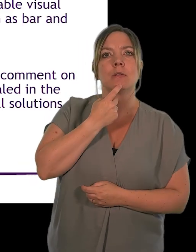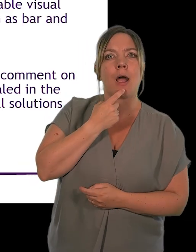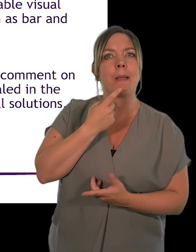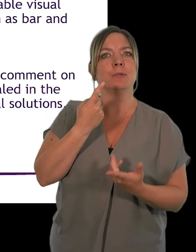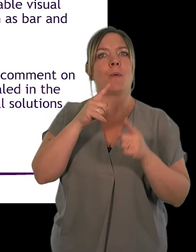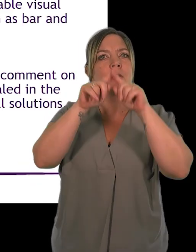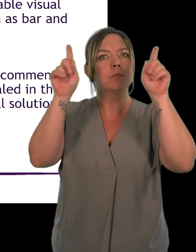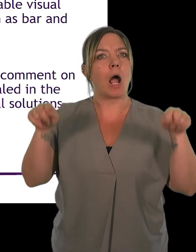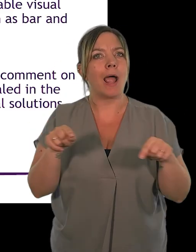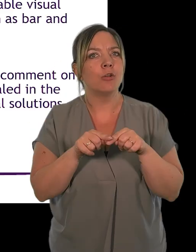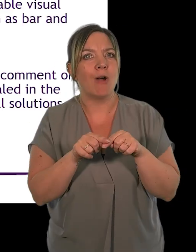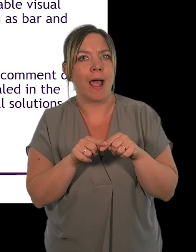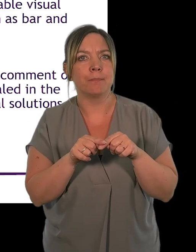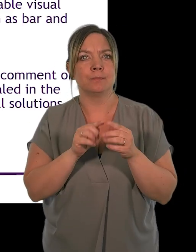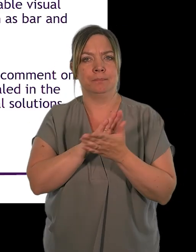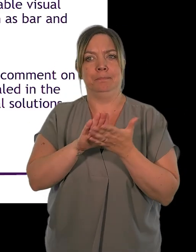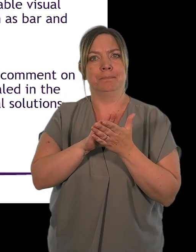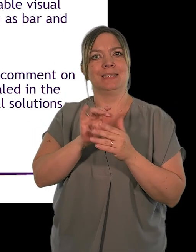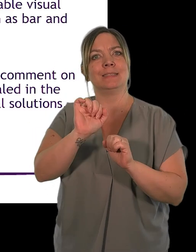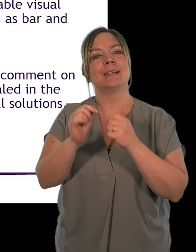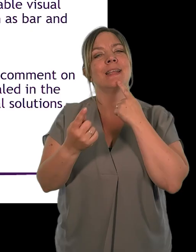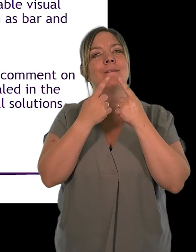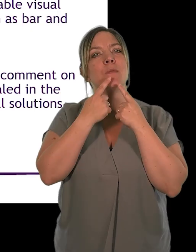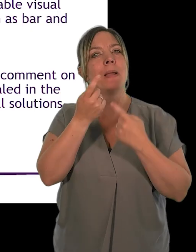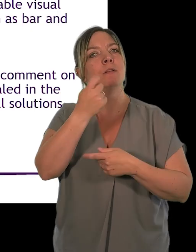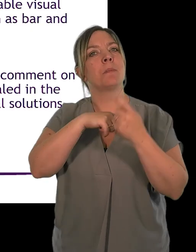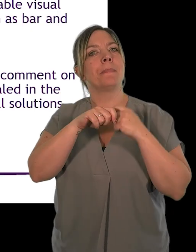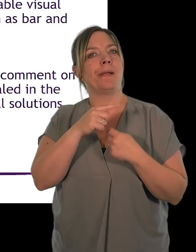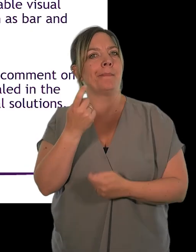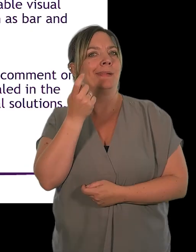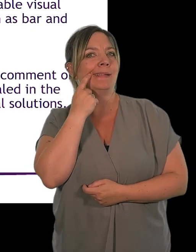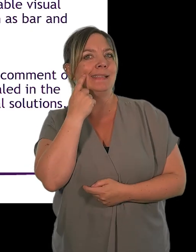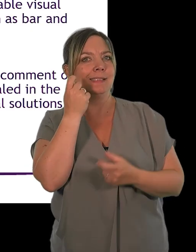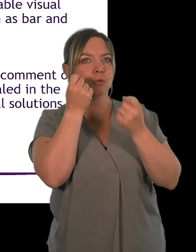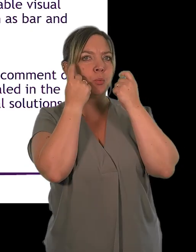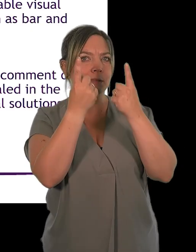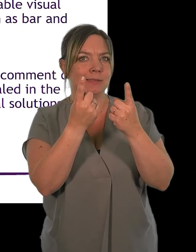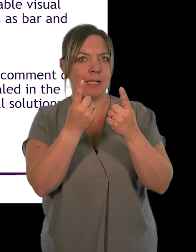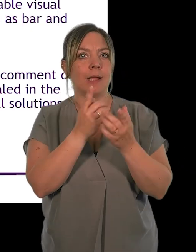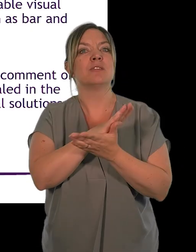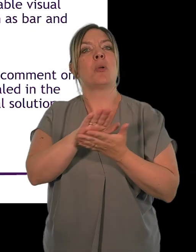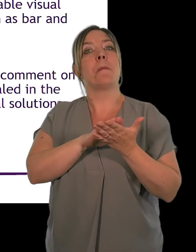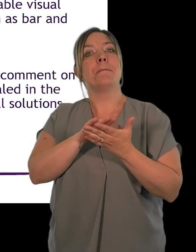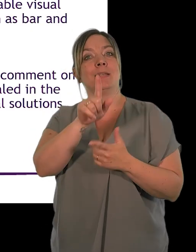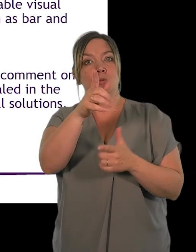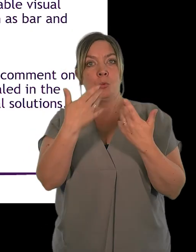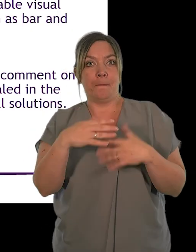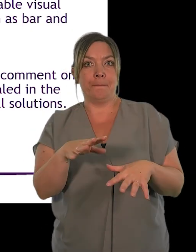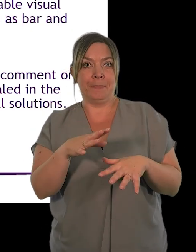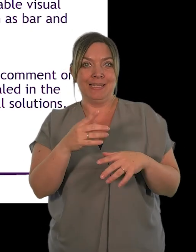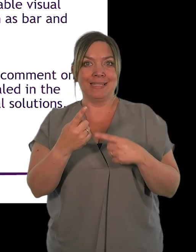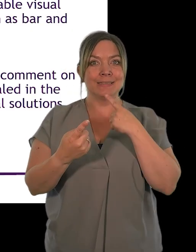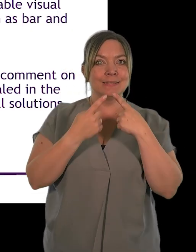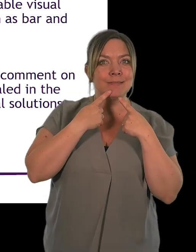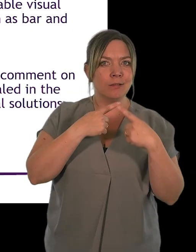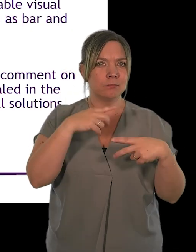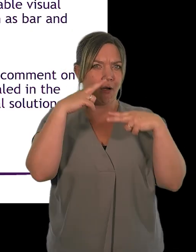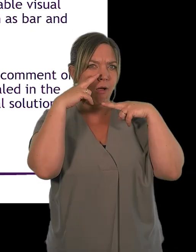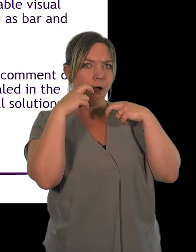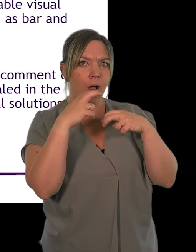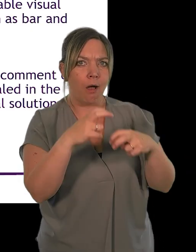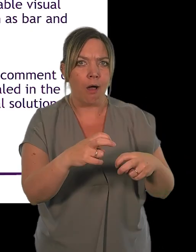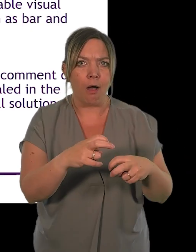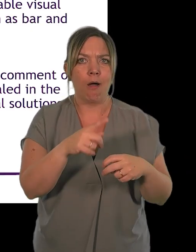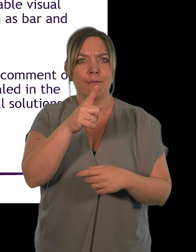scrutinised the data, consider 2 most appropriate forms to display your